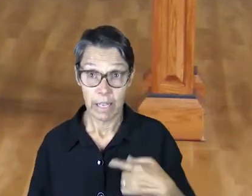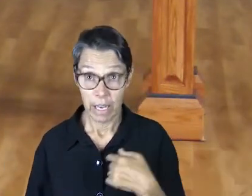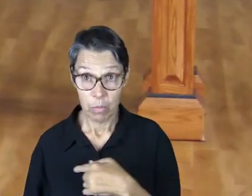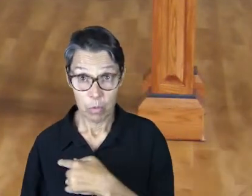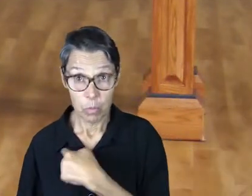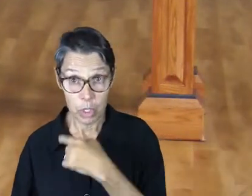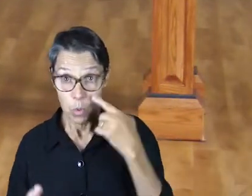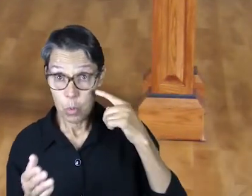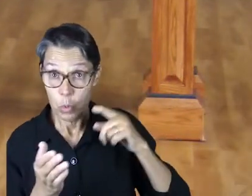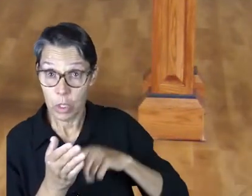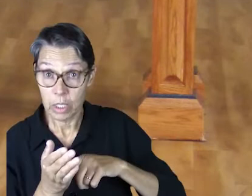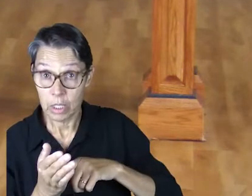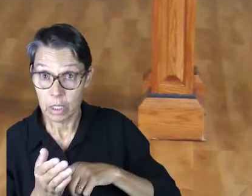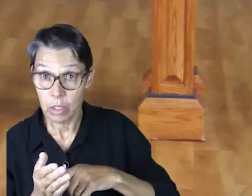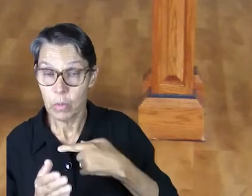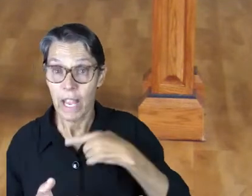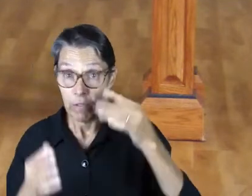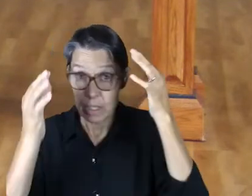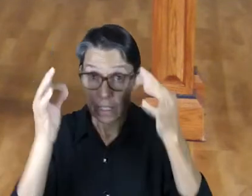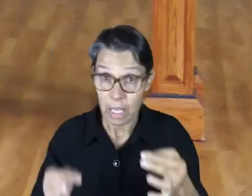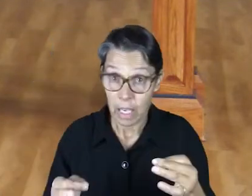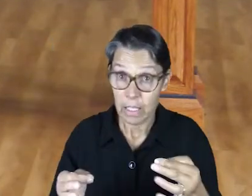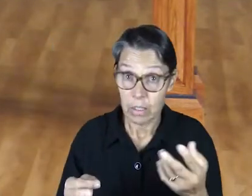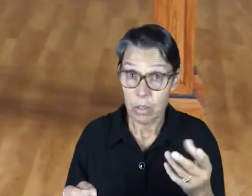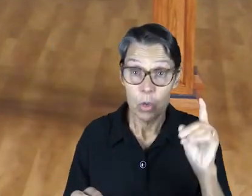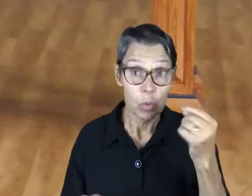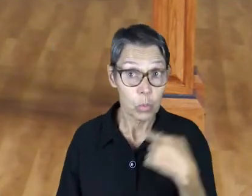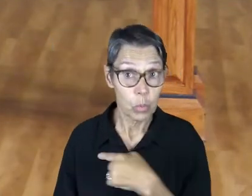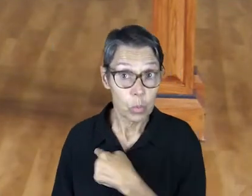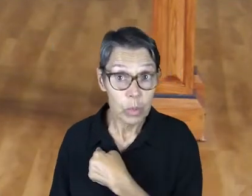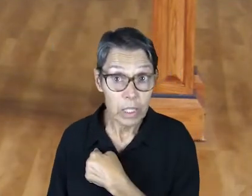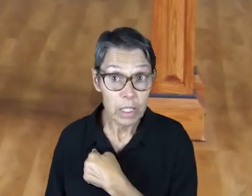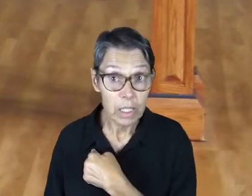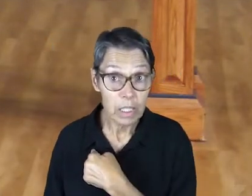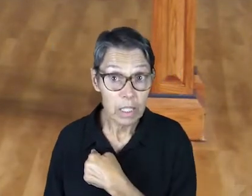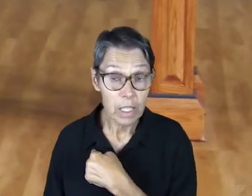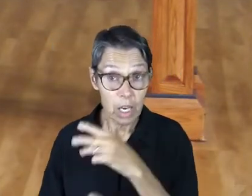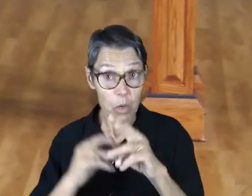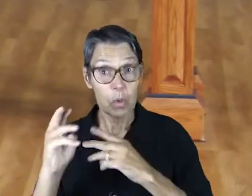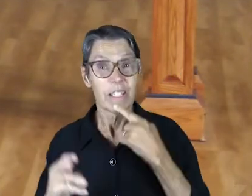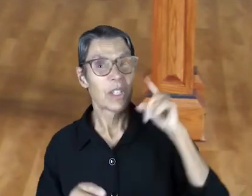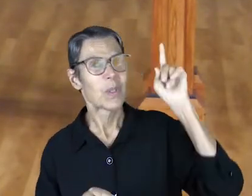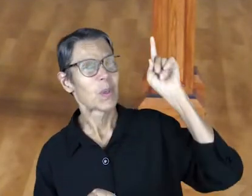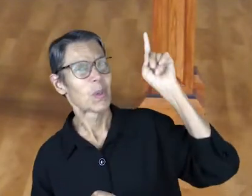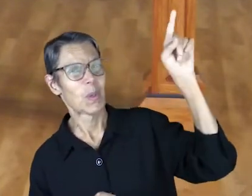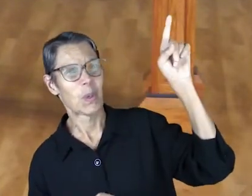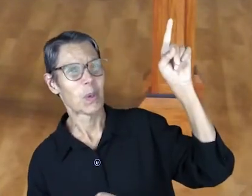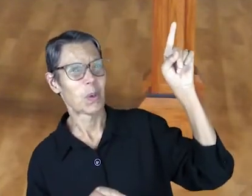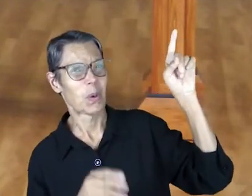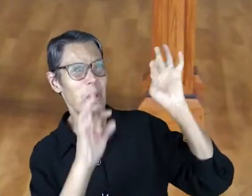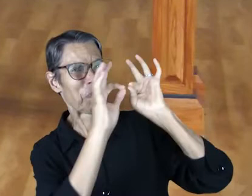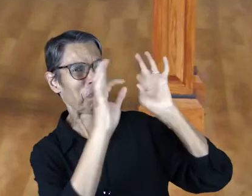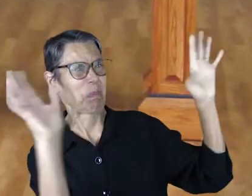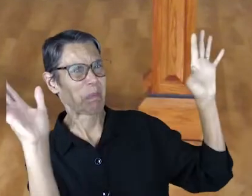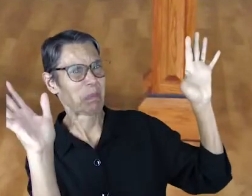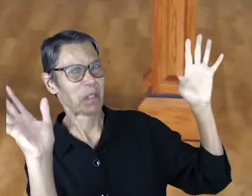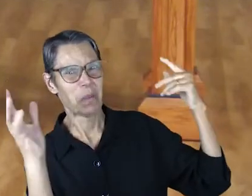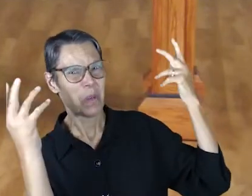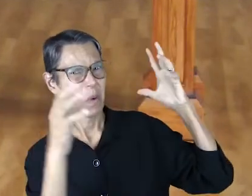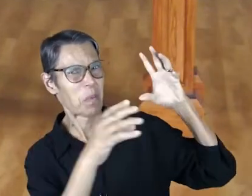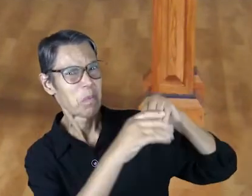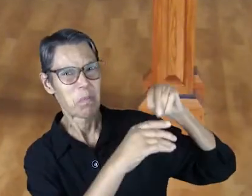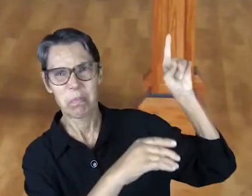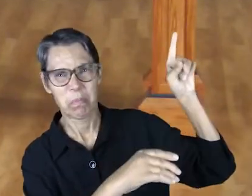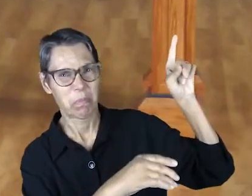Do we, in the midst of a world that says you're no longer relevant and we don't want a part of you, do we continue to decide